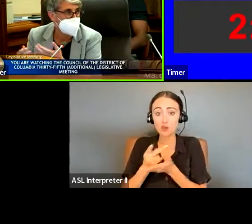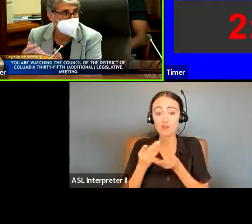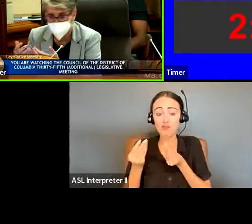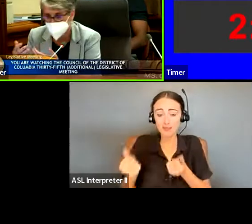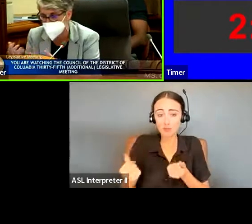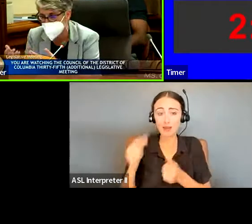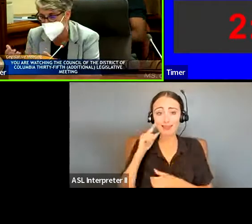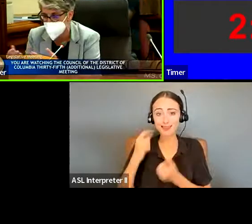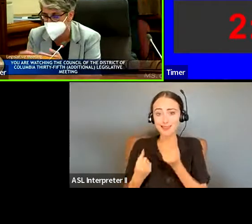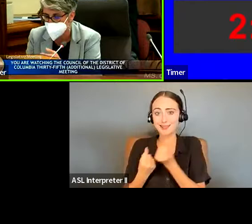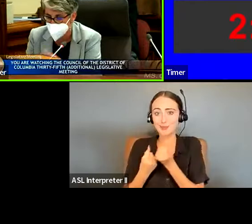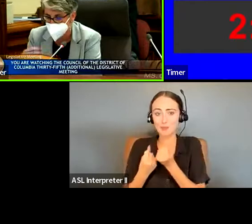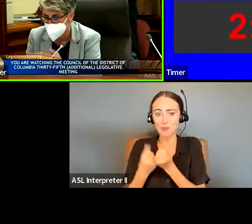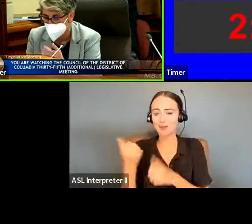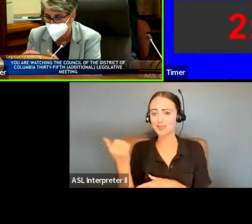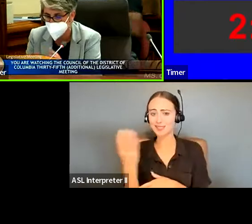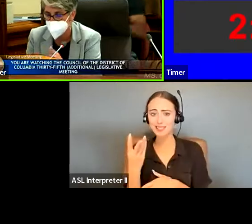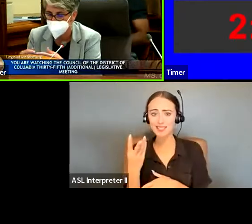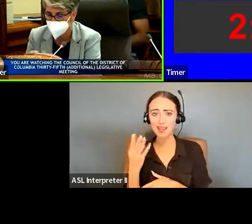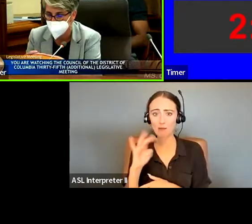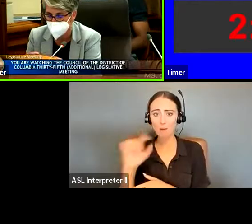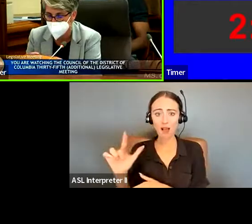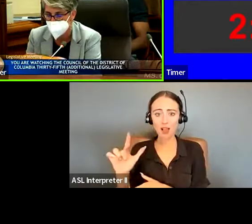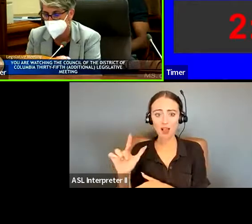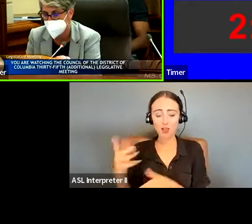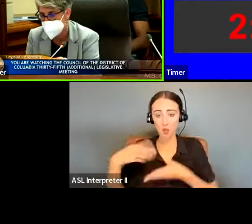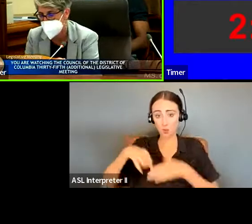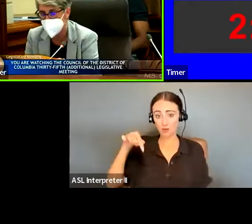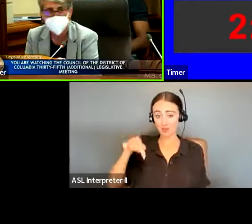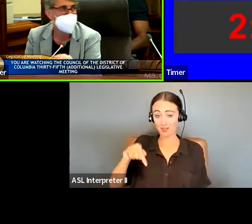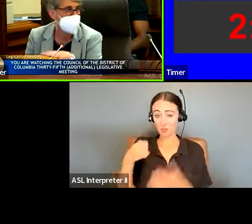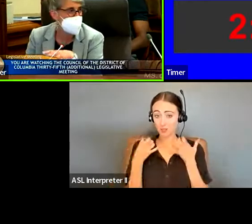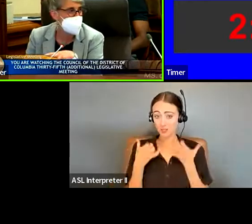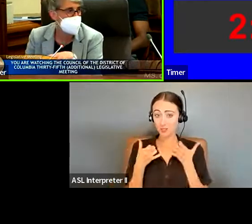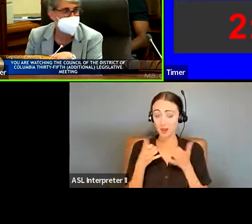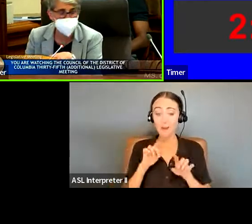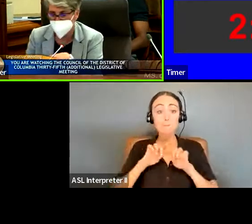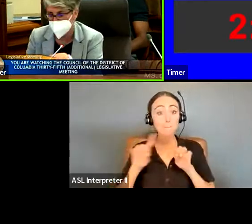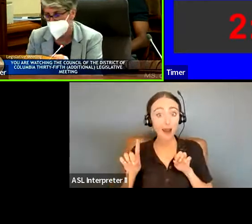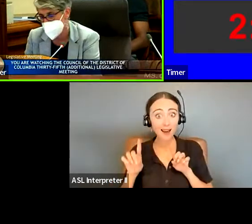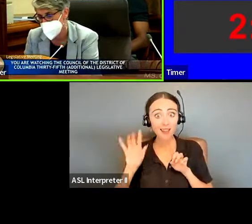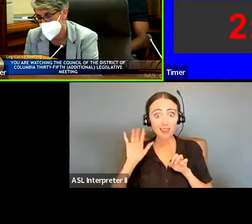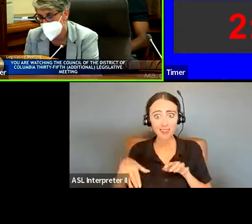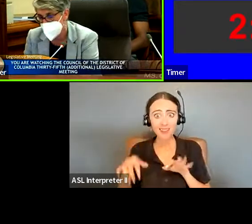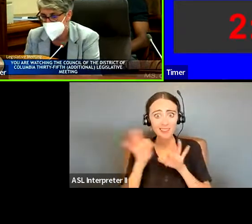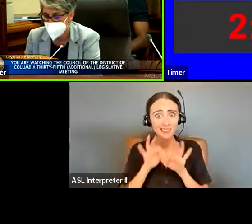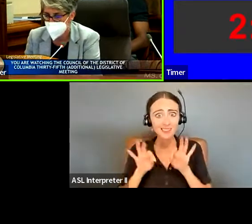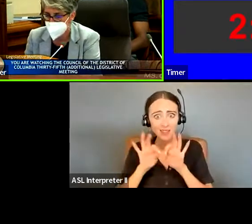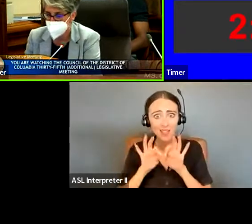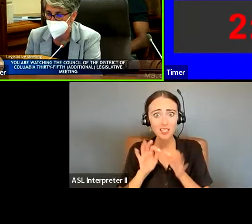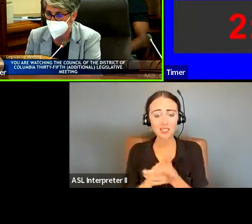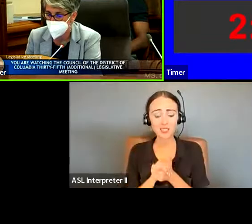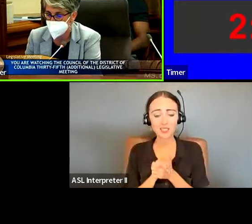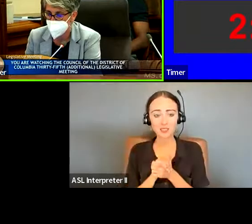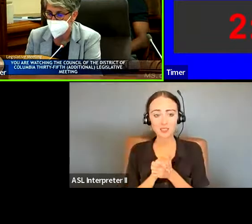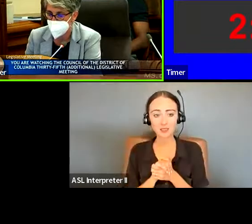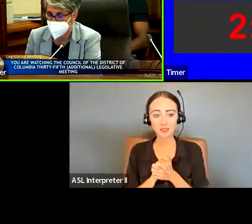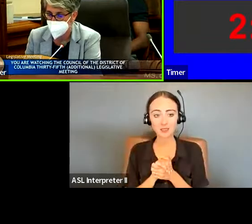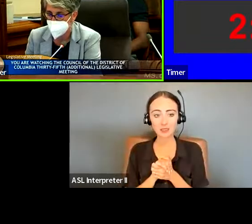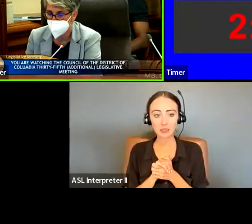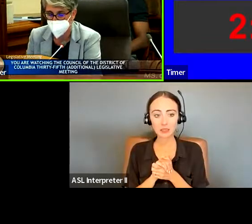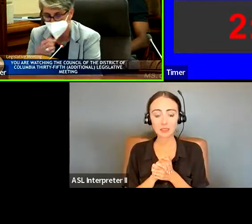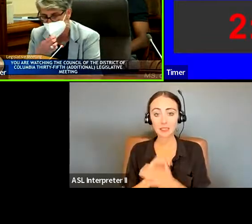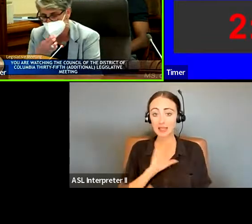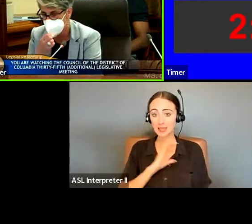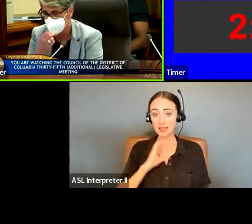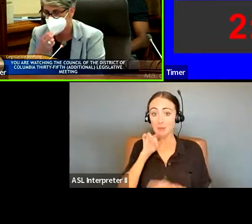think it was in support of several bills that were rolled into this one today, but that's significant. And as the